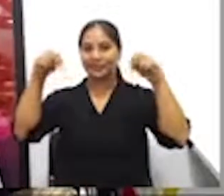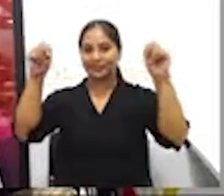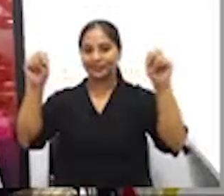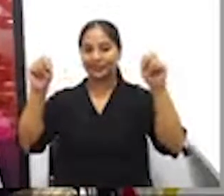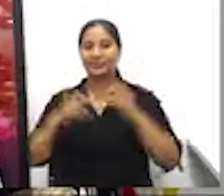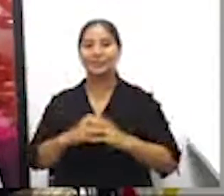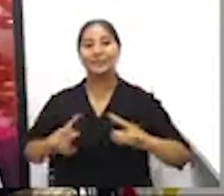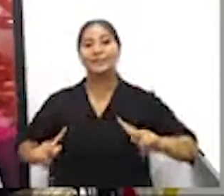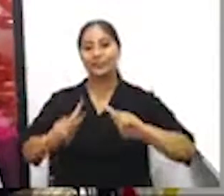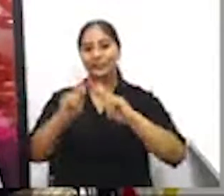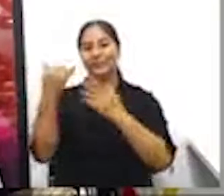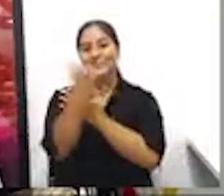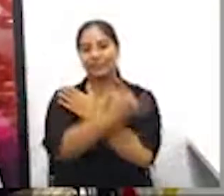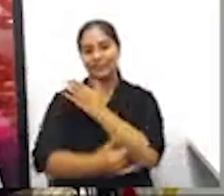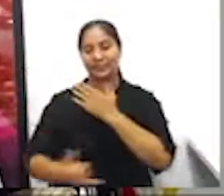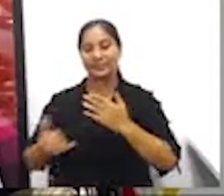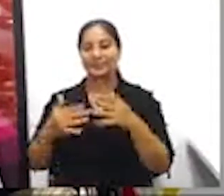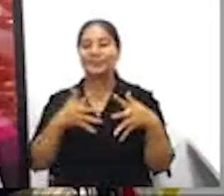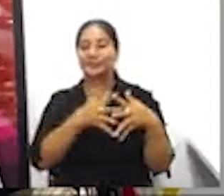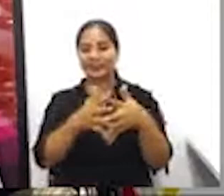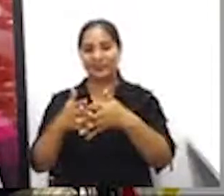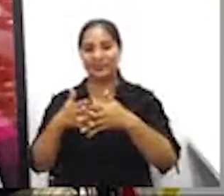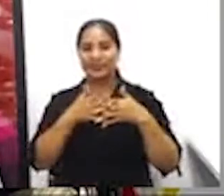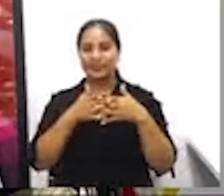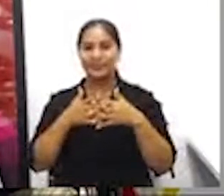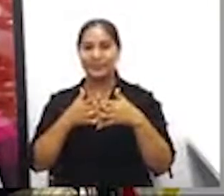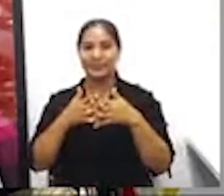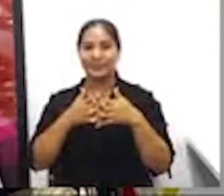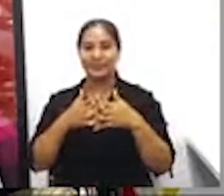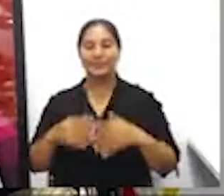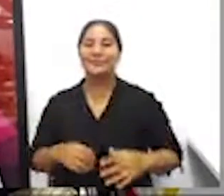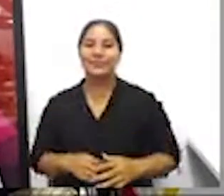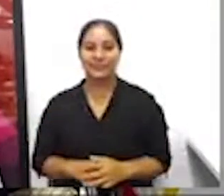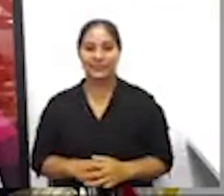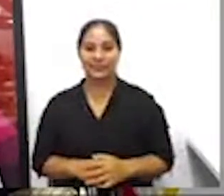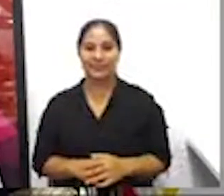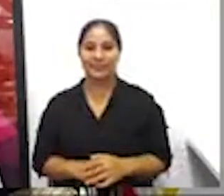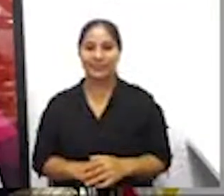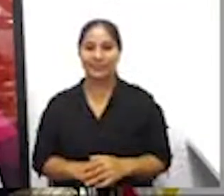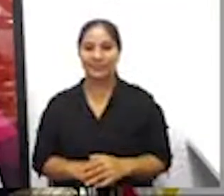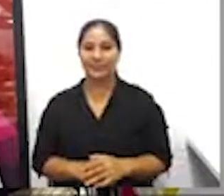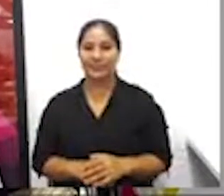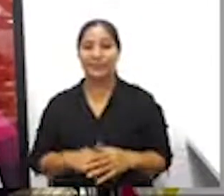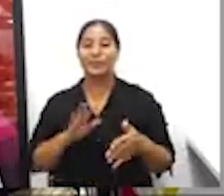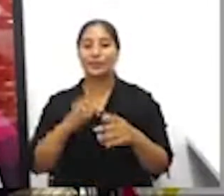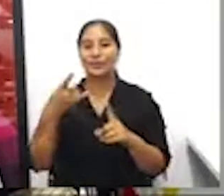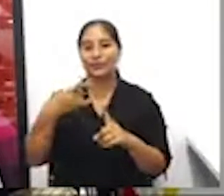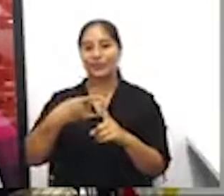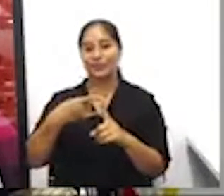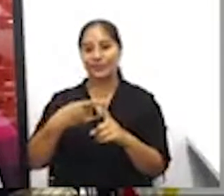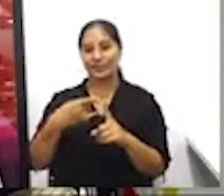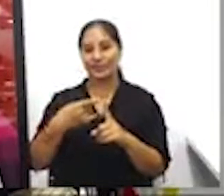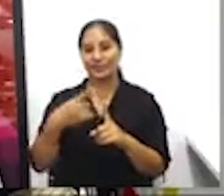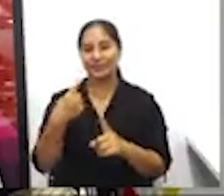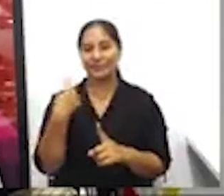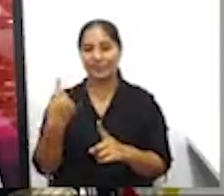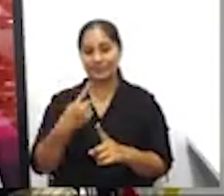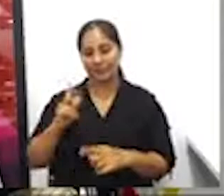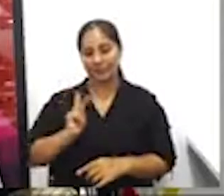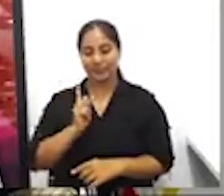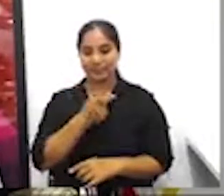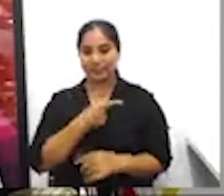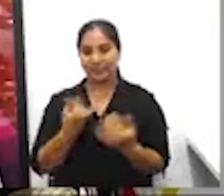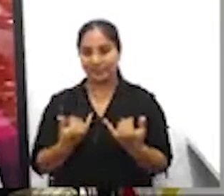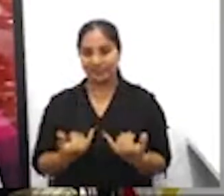are having over 200 people joining us right now online, in the Zoom only. And we're having live on 3 pages as well. So